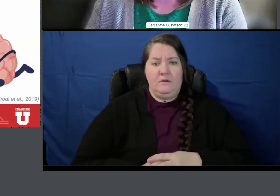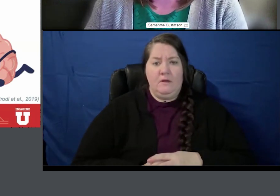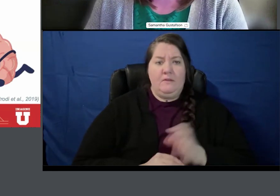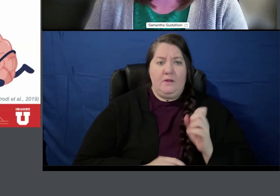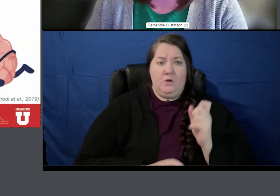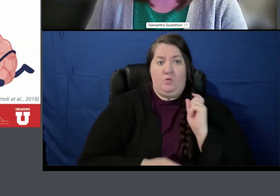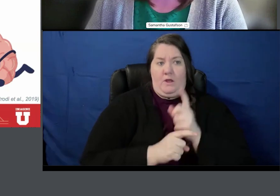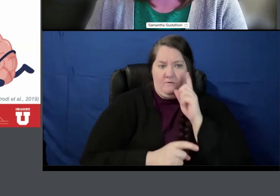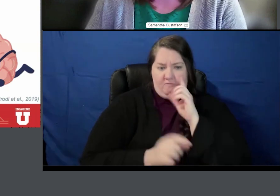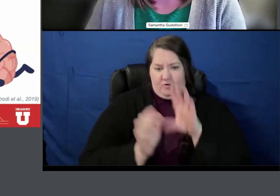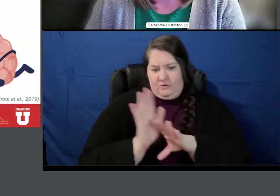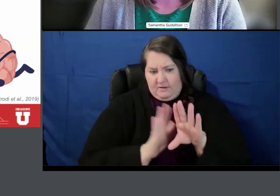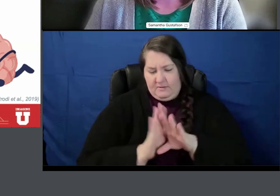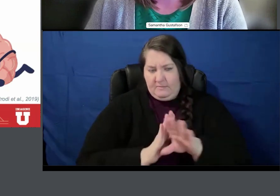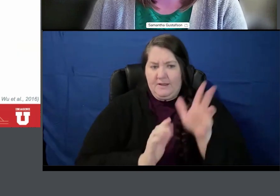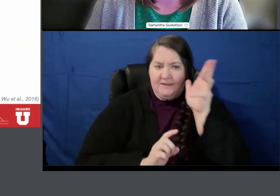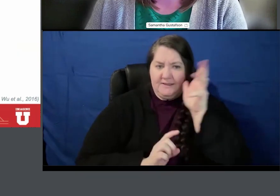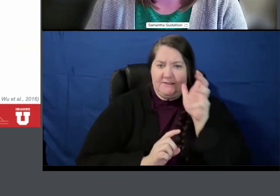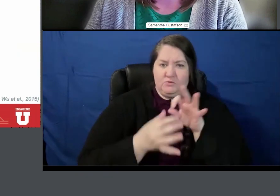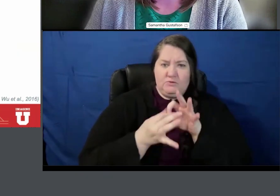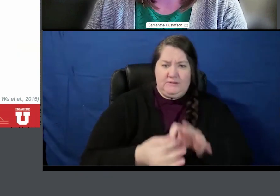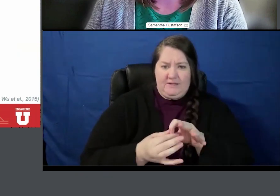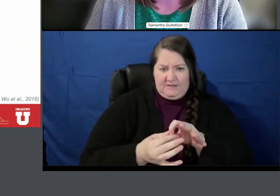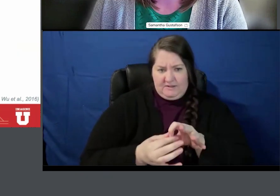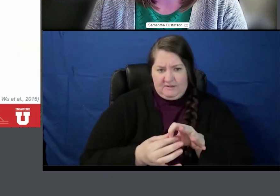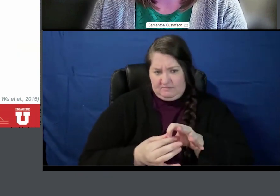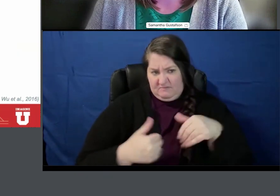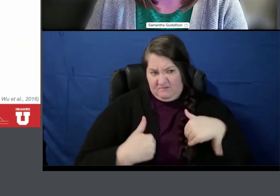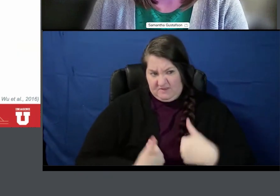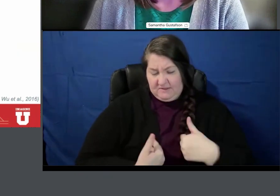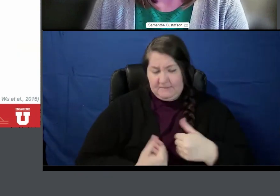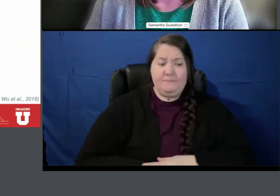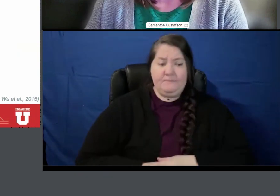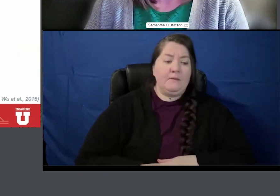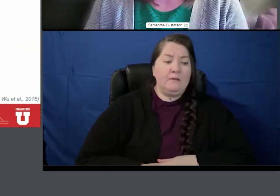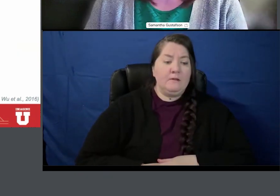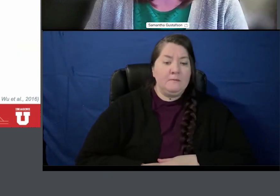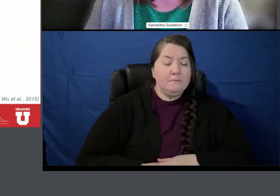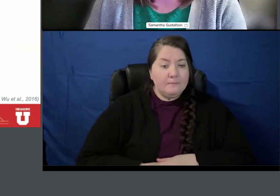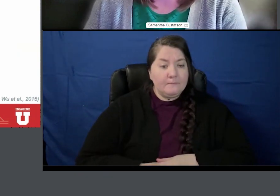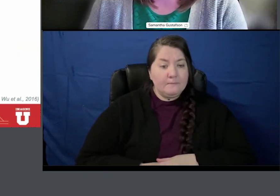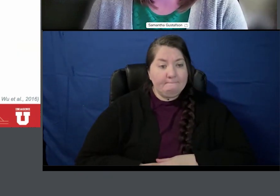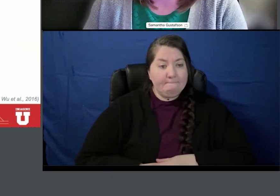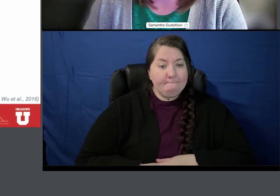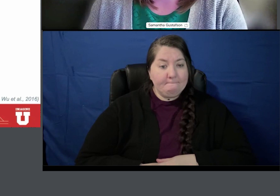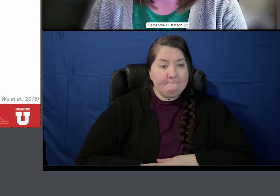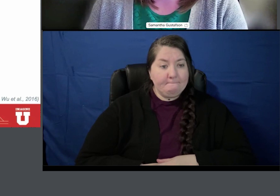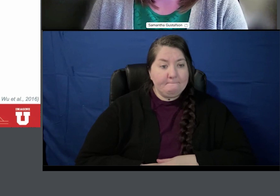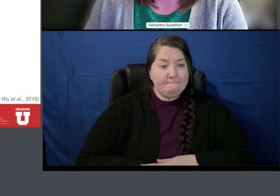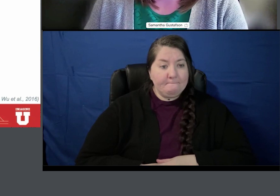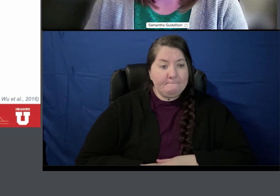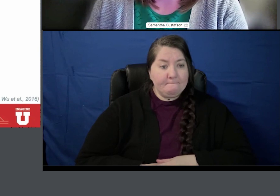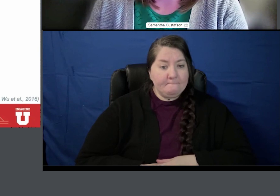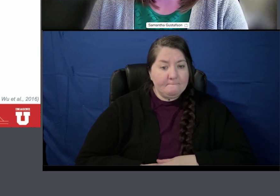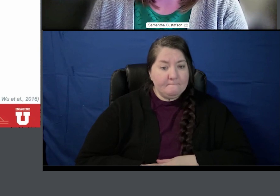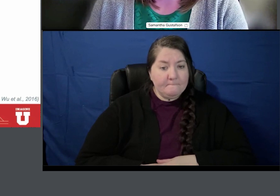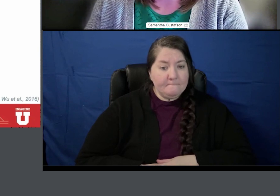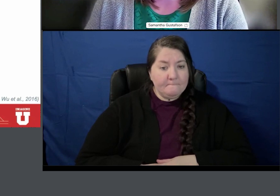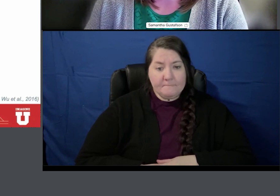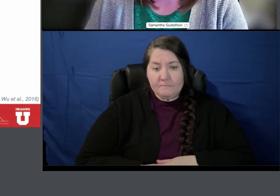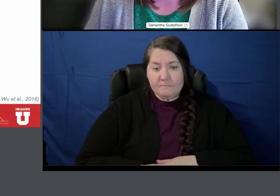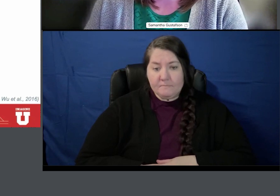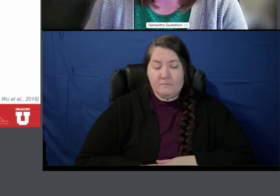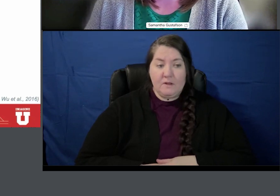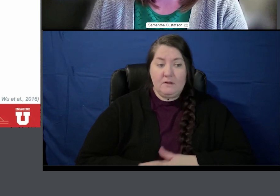for development of listening related fatigue. So we'll start with the likely and favorite